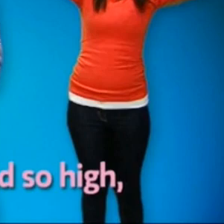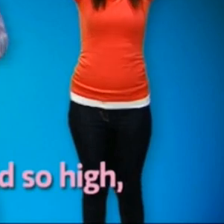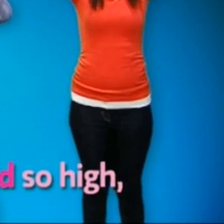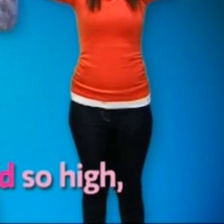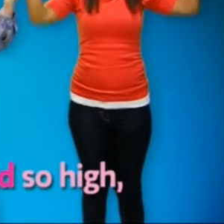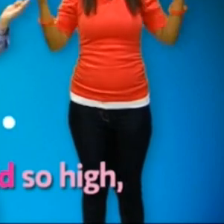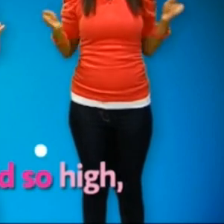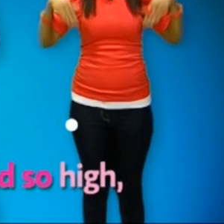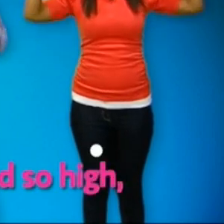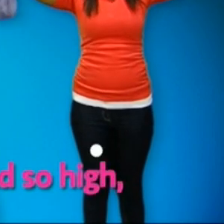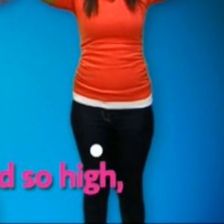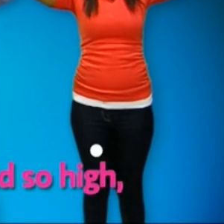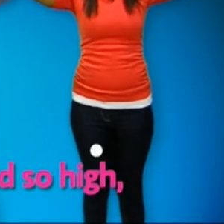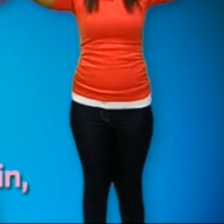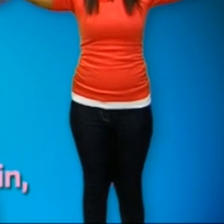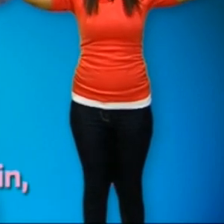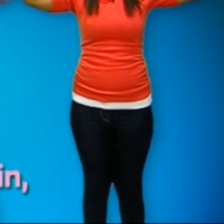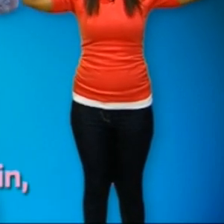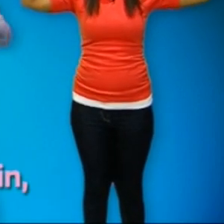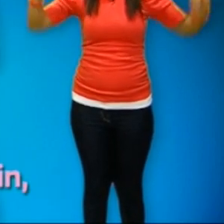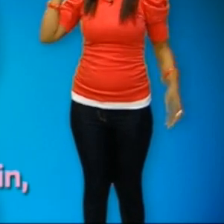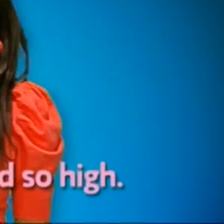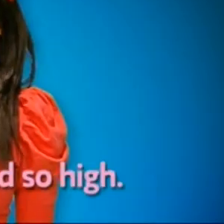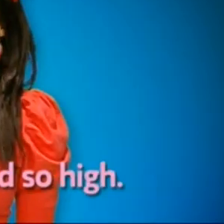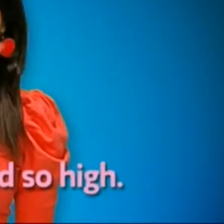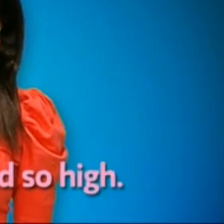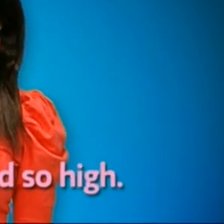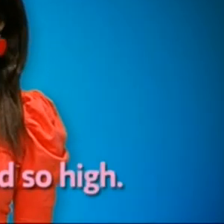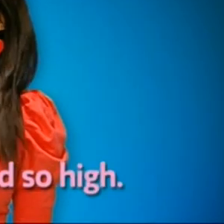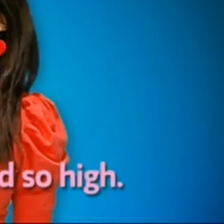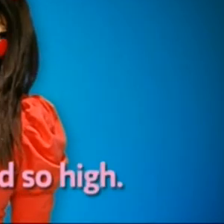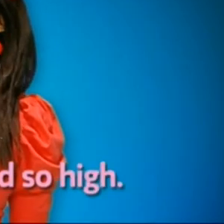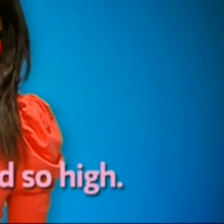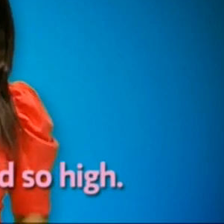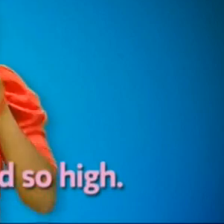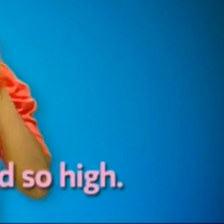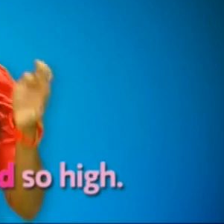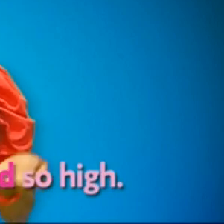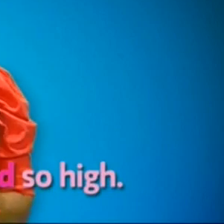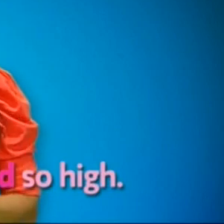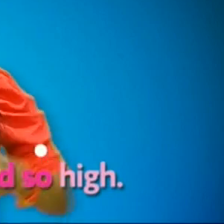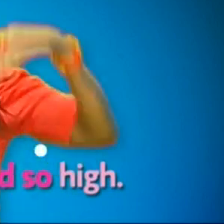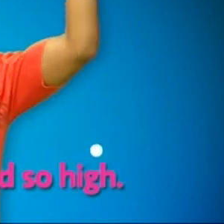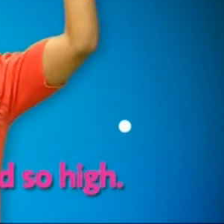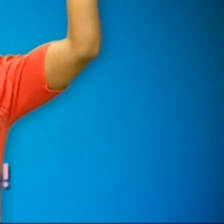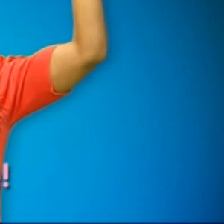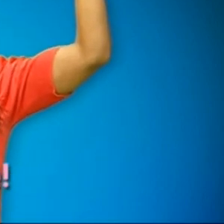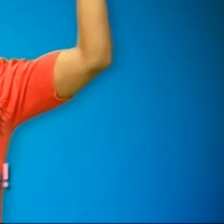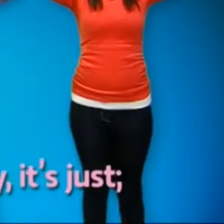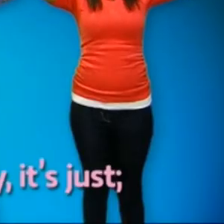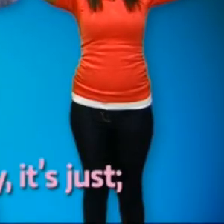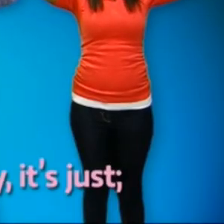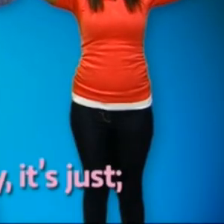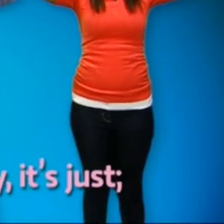the world so high. Let's go again. Up above the world so high. Well